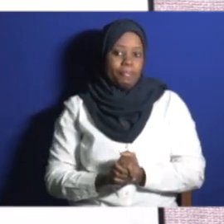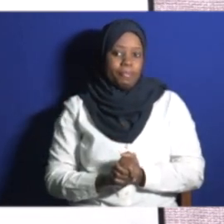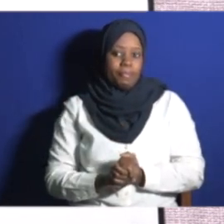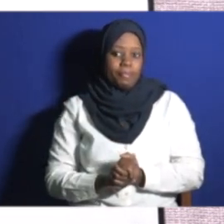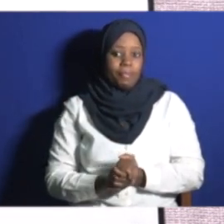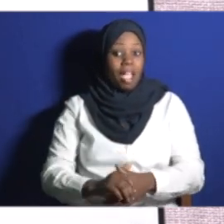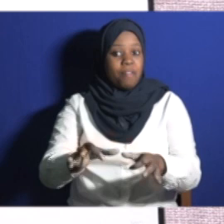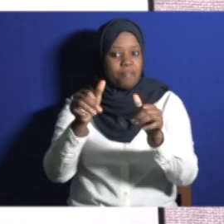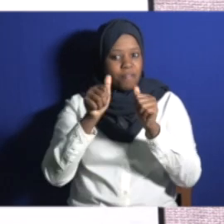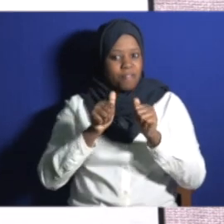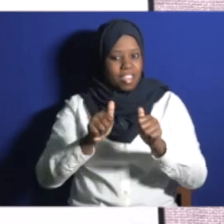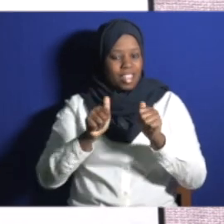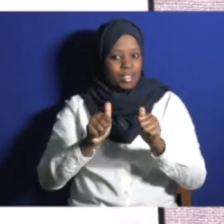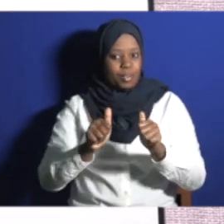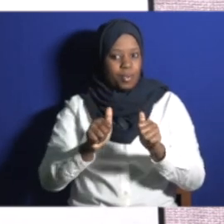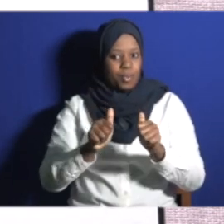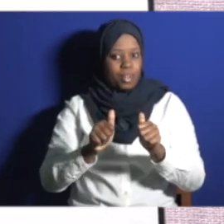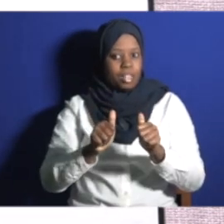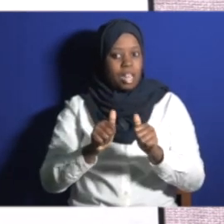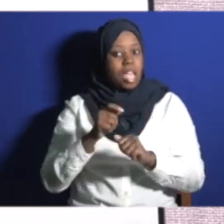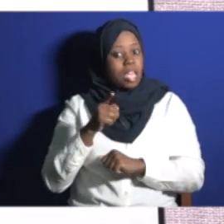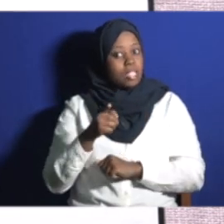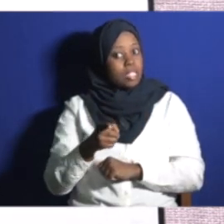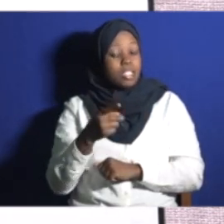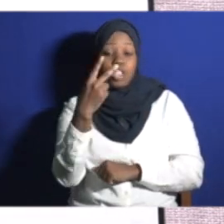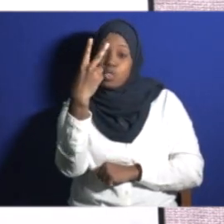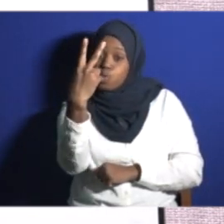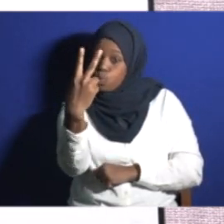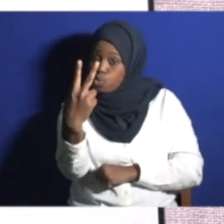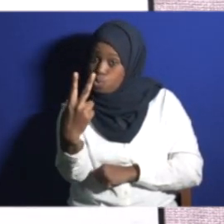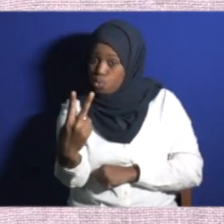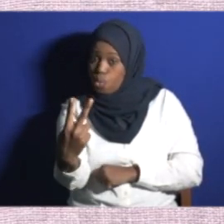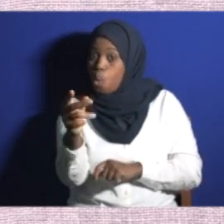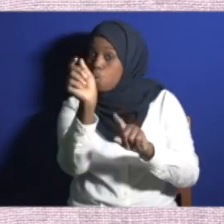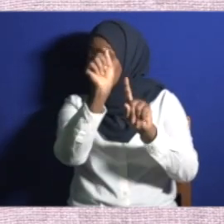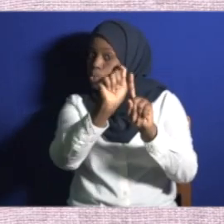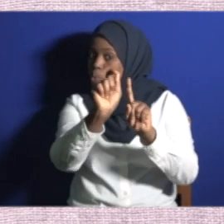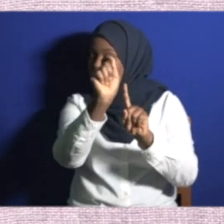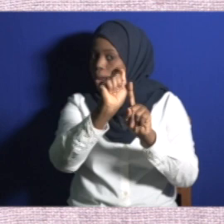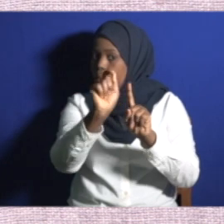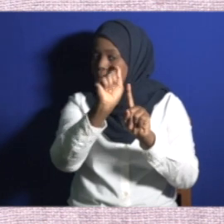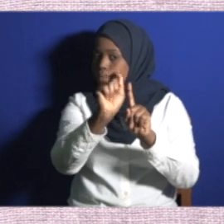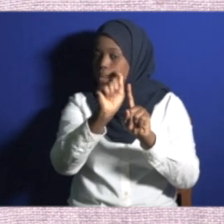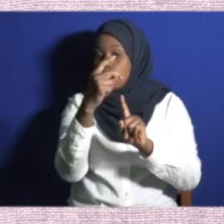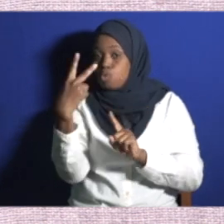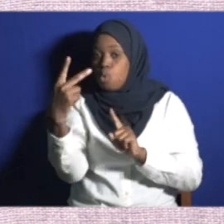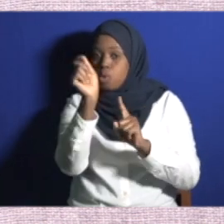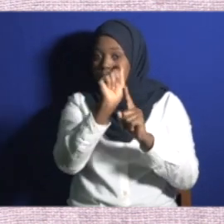Very good. It is a 2 squared. It's 2 squared.